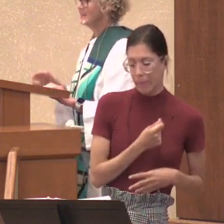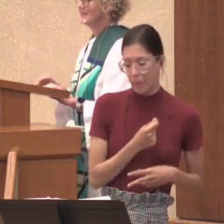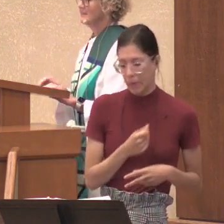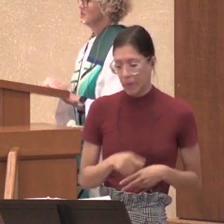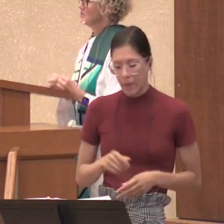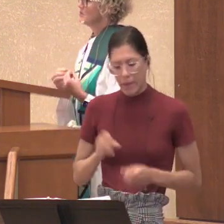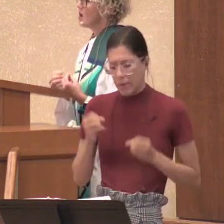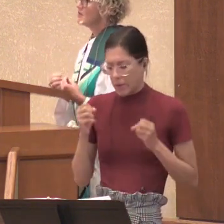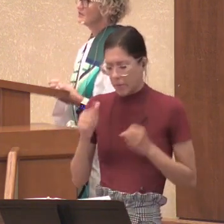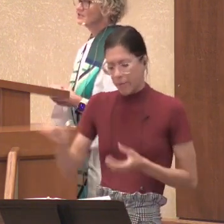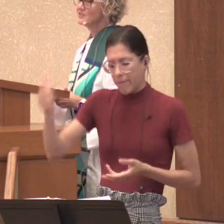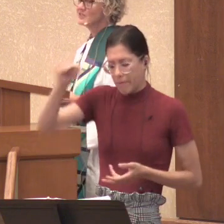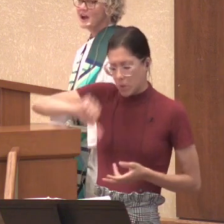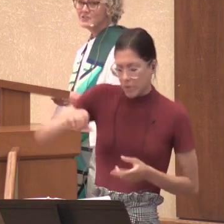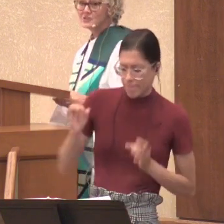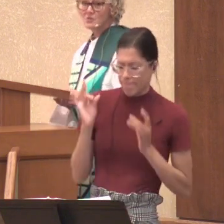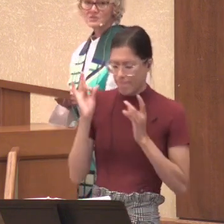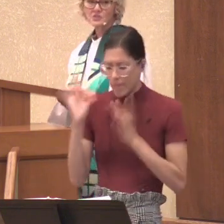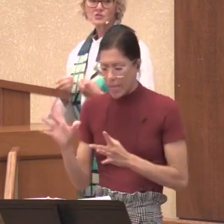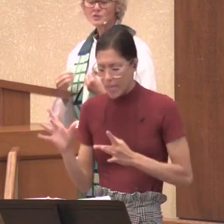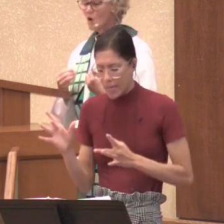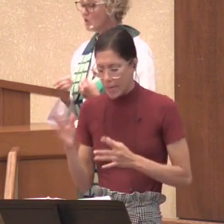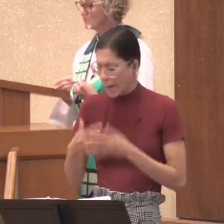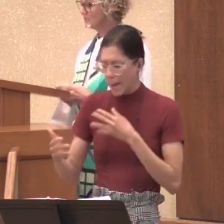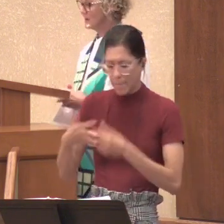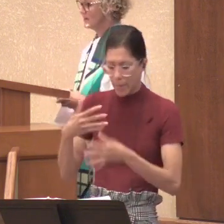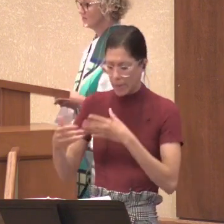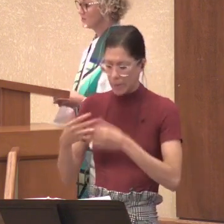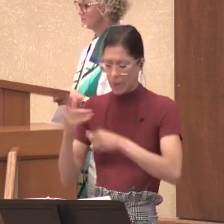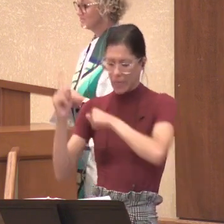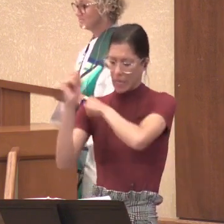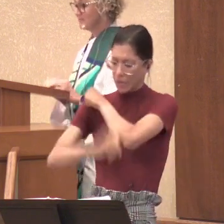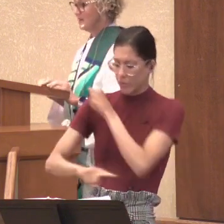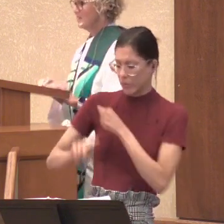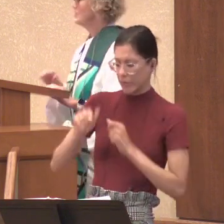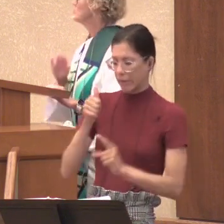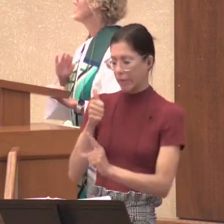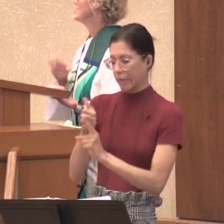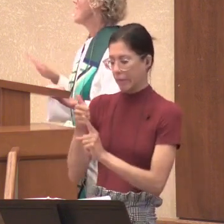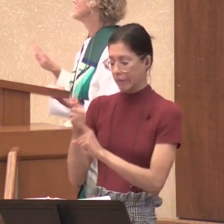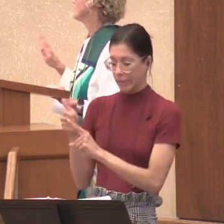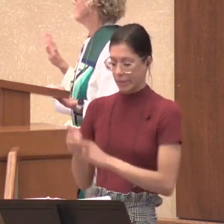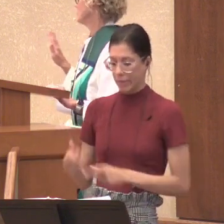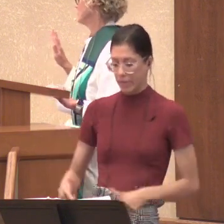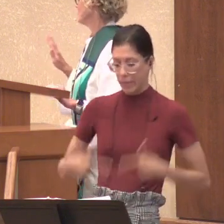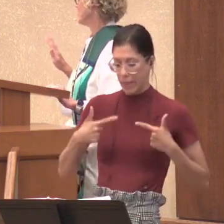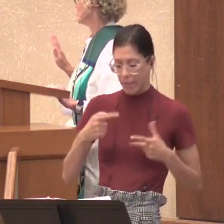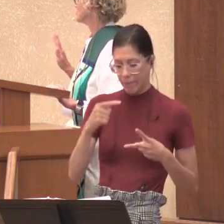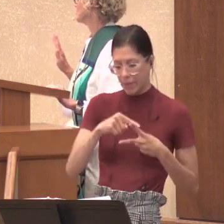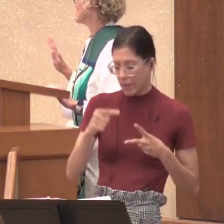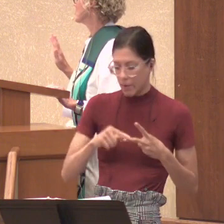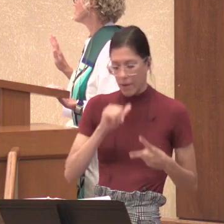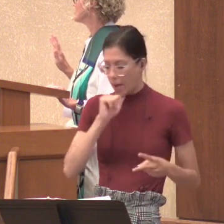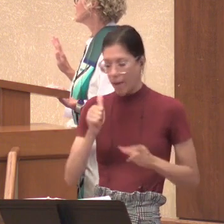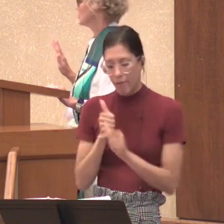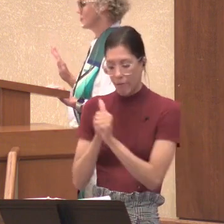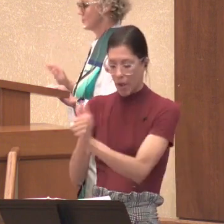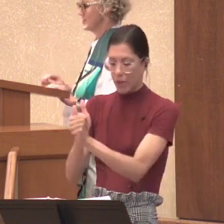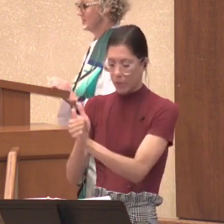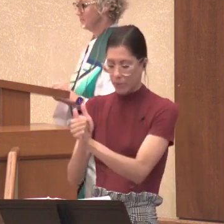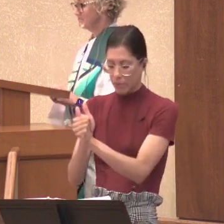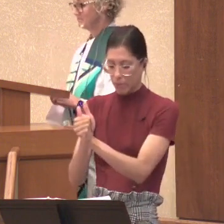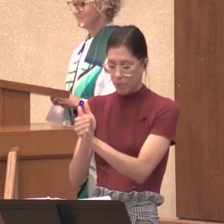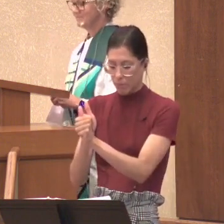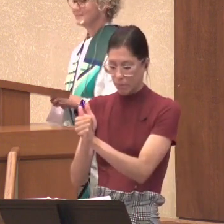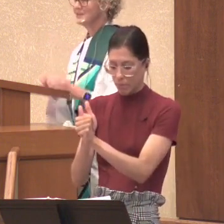hate, regardless of the consequences to their own lives. They would not follow Pharaoh's murderous